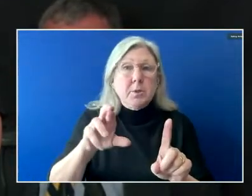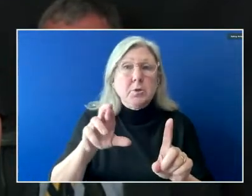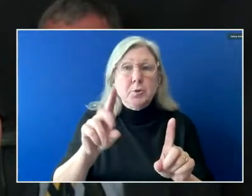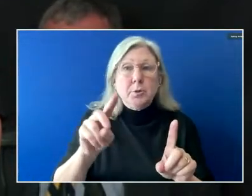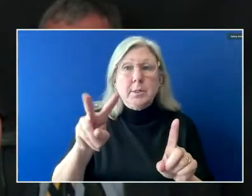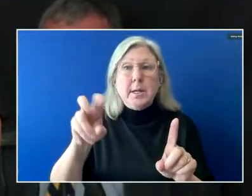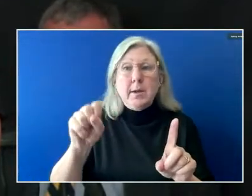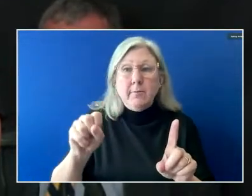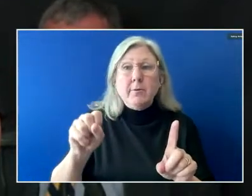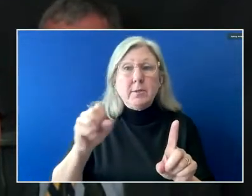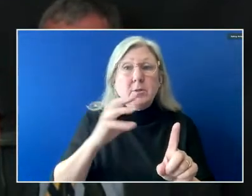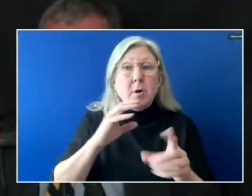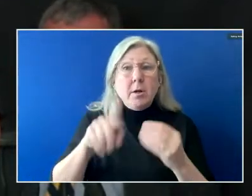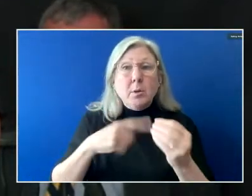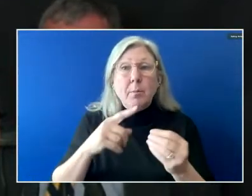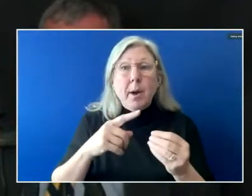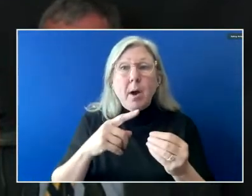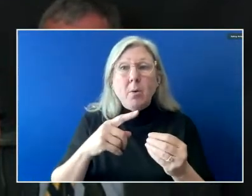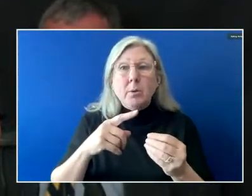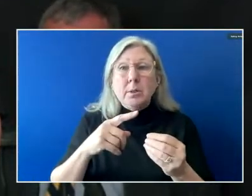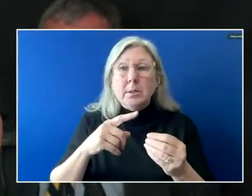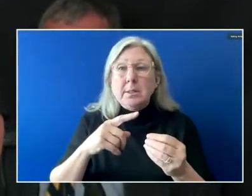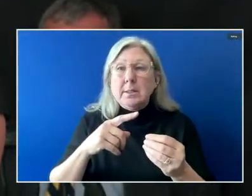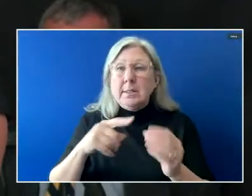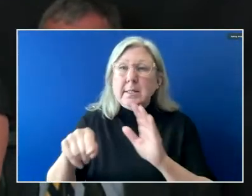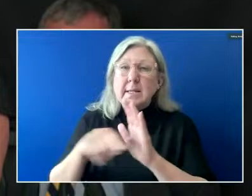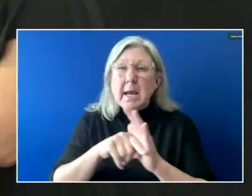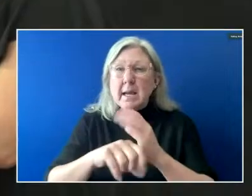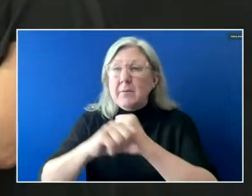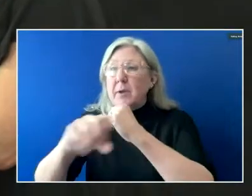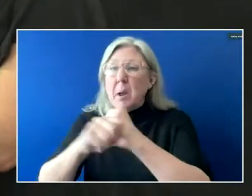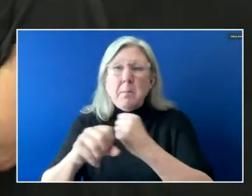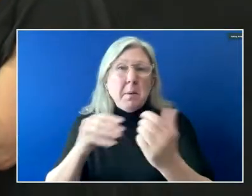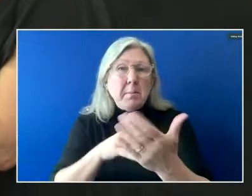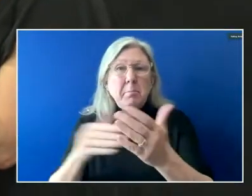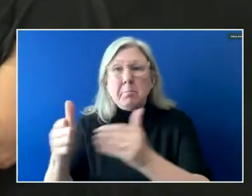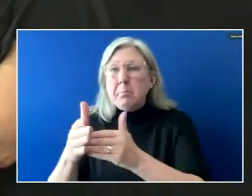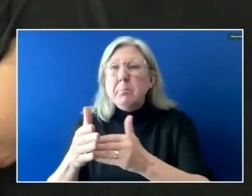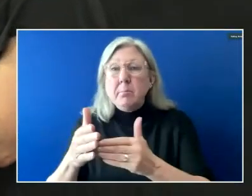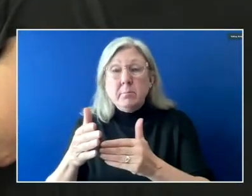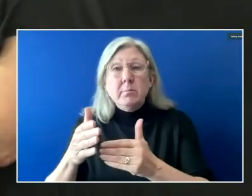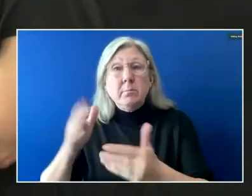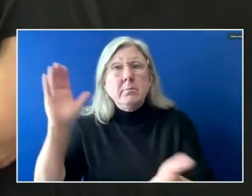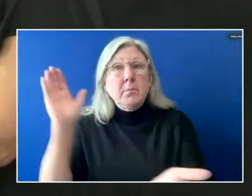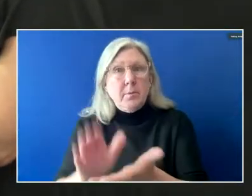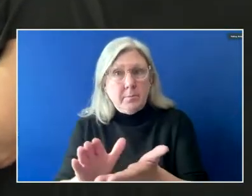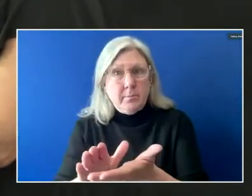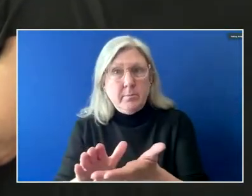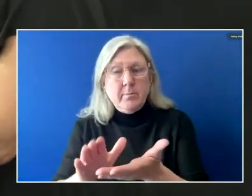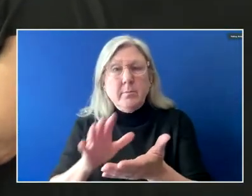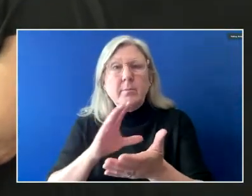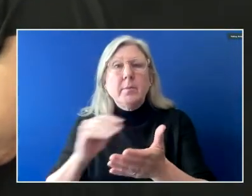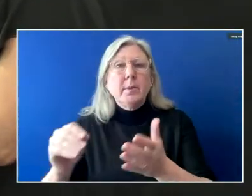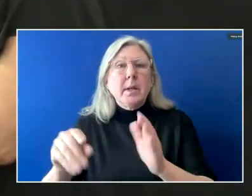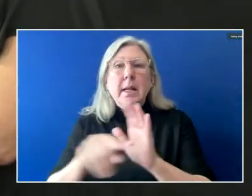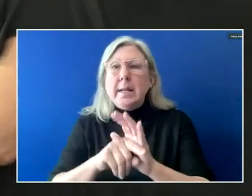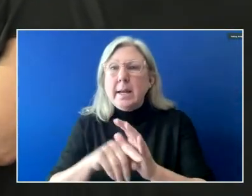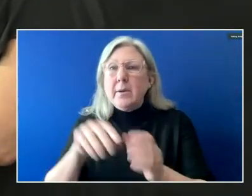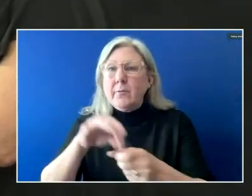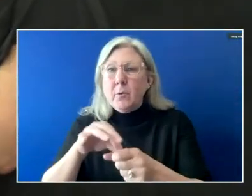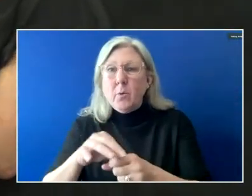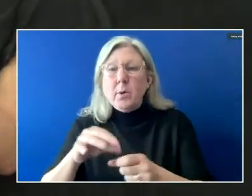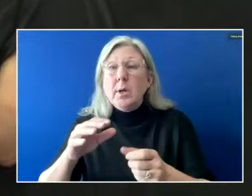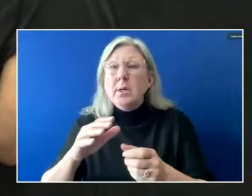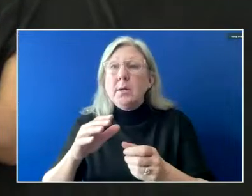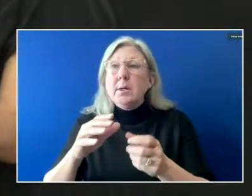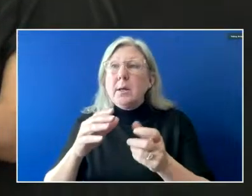campaigning it gets rid of a strategic vote um there's uh it gets rid of the sort of lesser of two evils